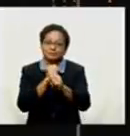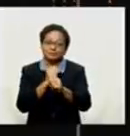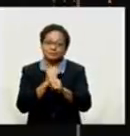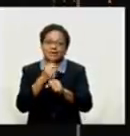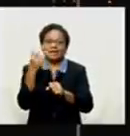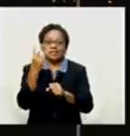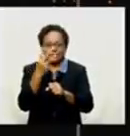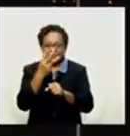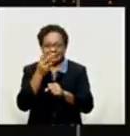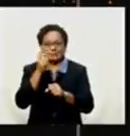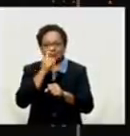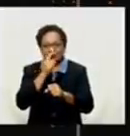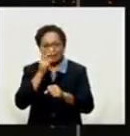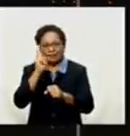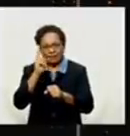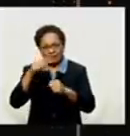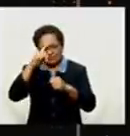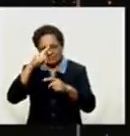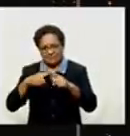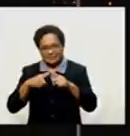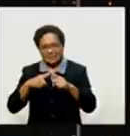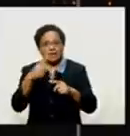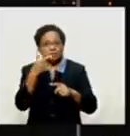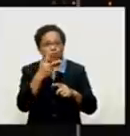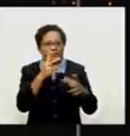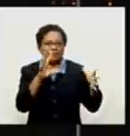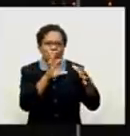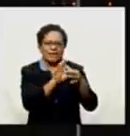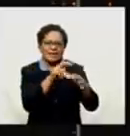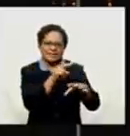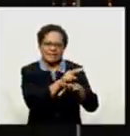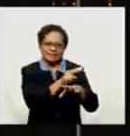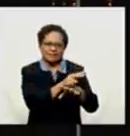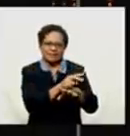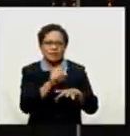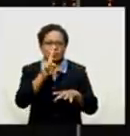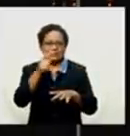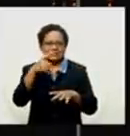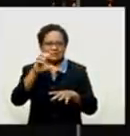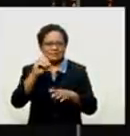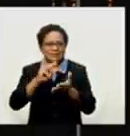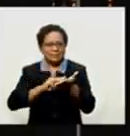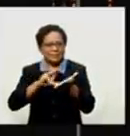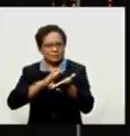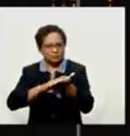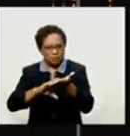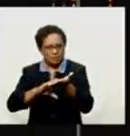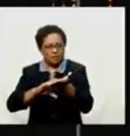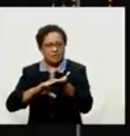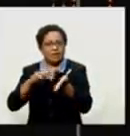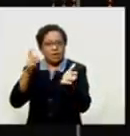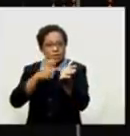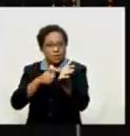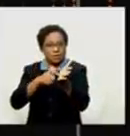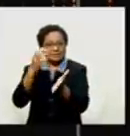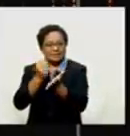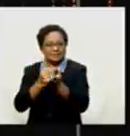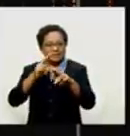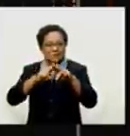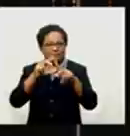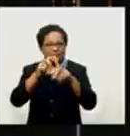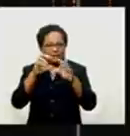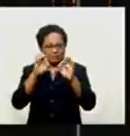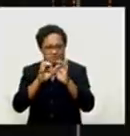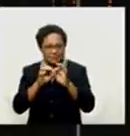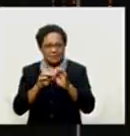more tests positive with 12 in new Navy cluster, $170 million loan guarantee for FDB and arrests